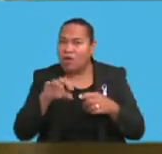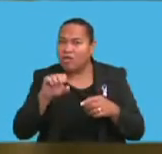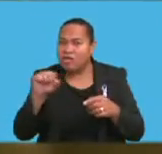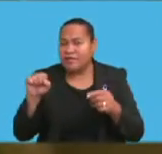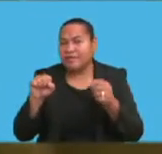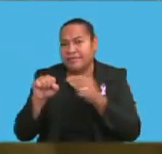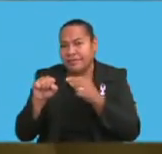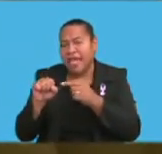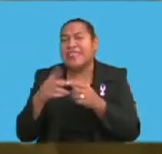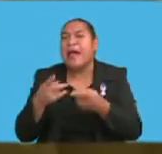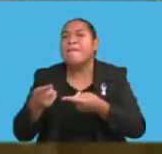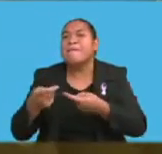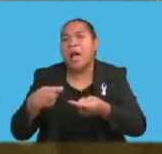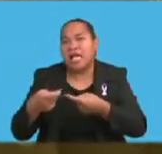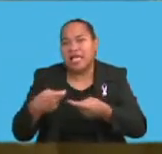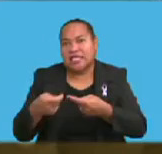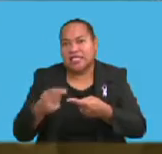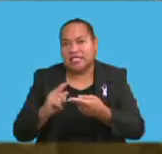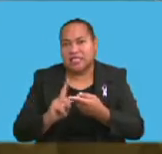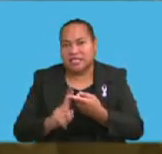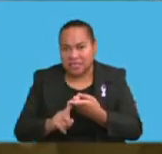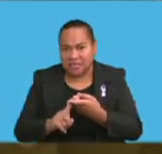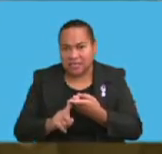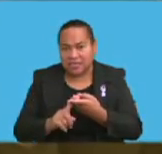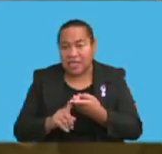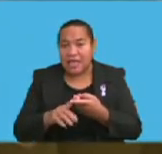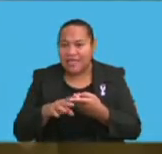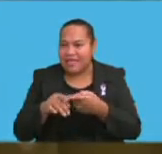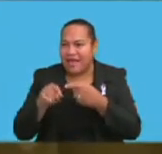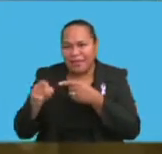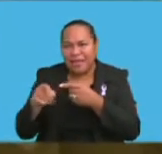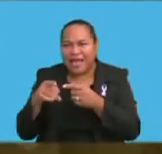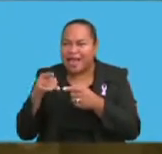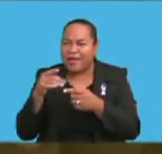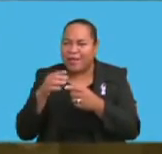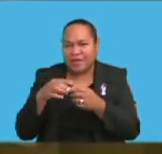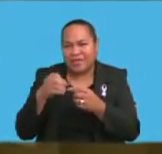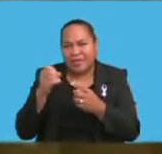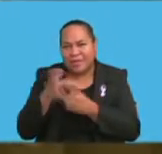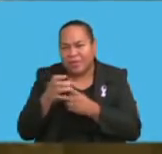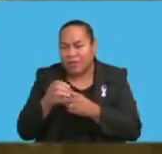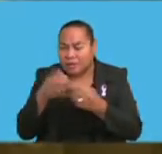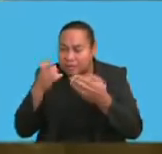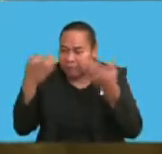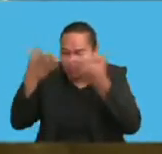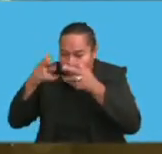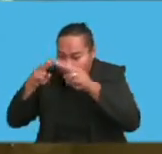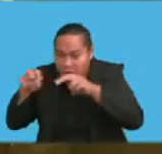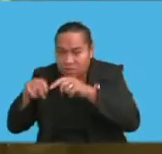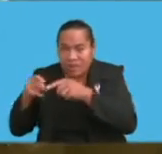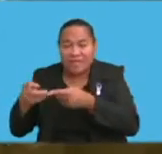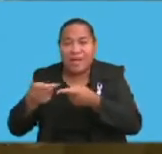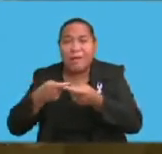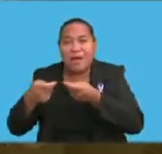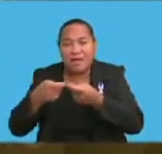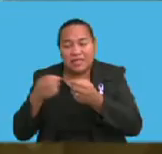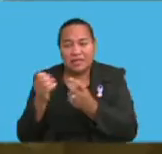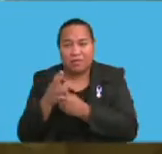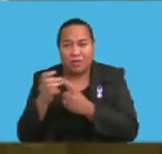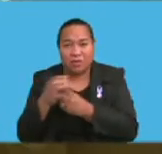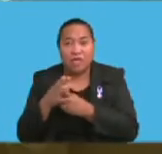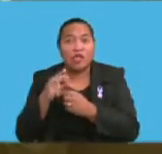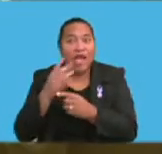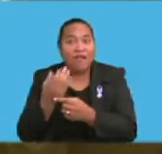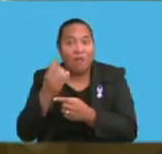agribusiness, the markets. We are looking at the marketing aspect of it as well, aggressively in market research, and this is one